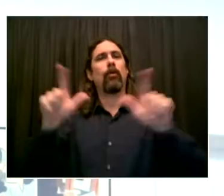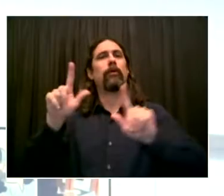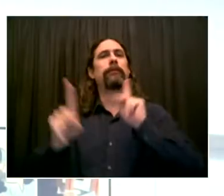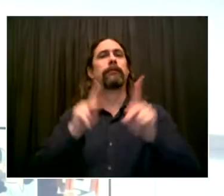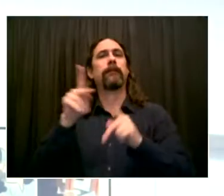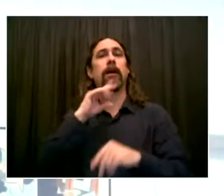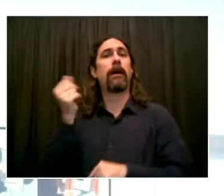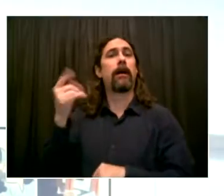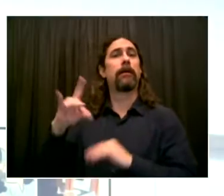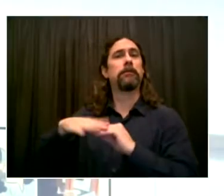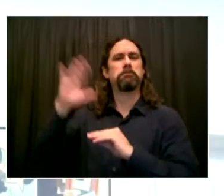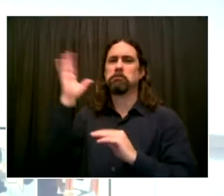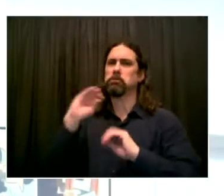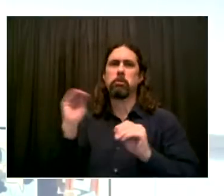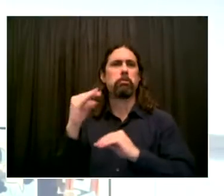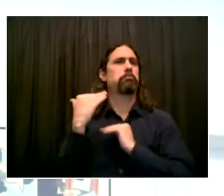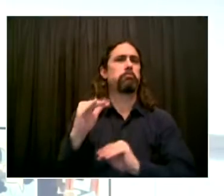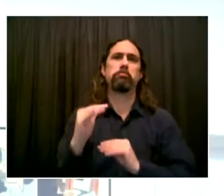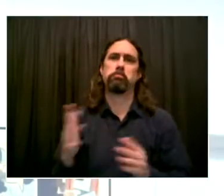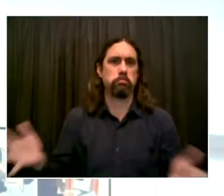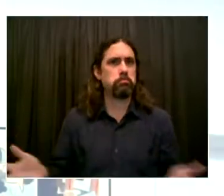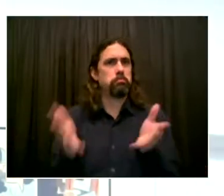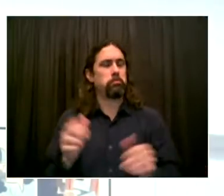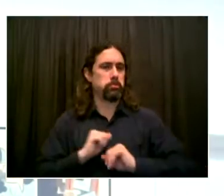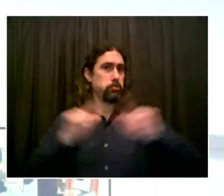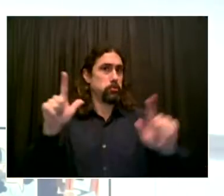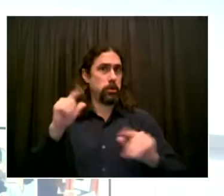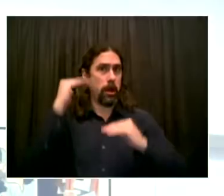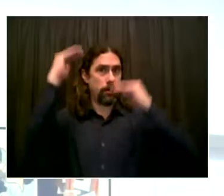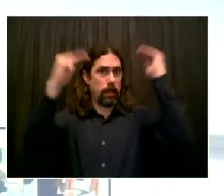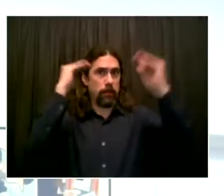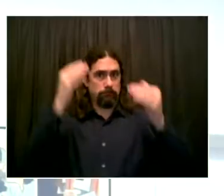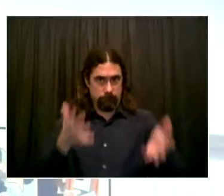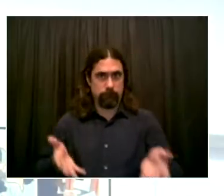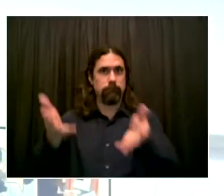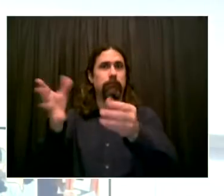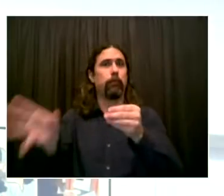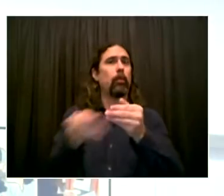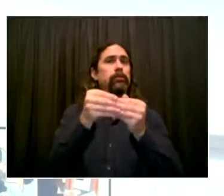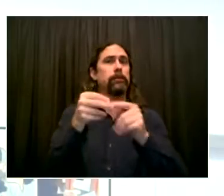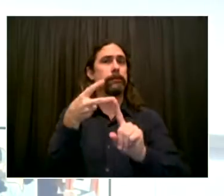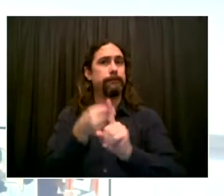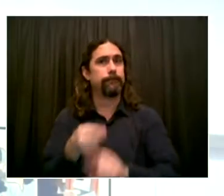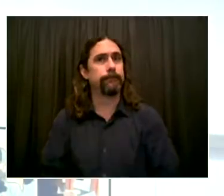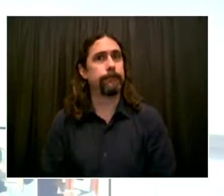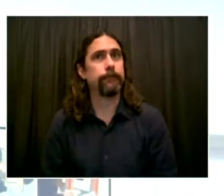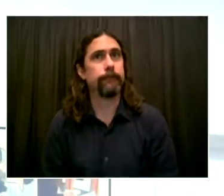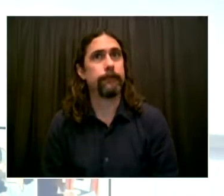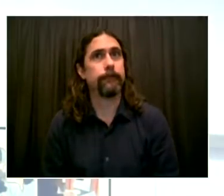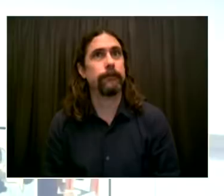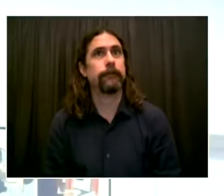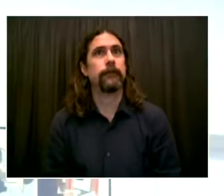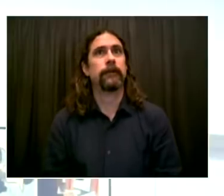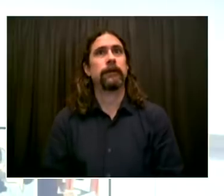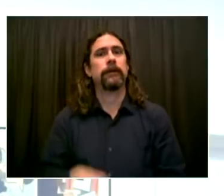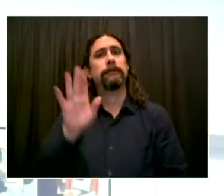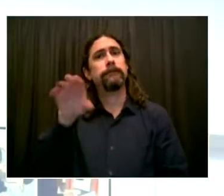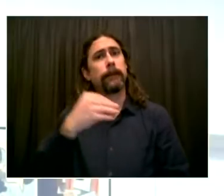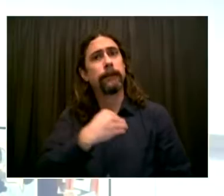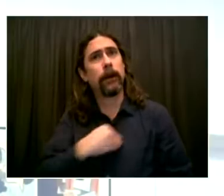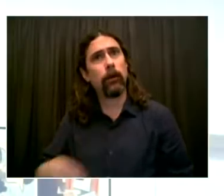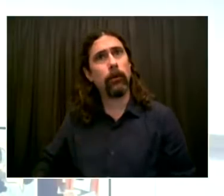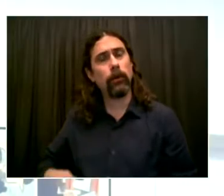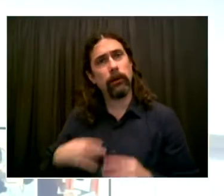looks like at your destination and plan accordingly. Mr. Mayor, it's been another challenging year, and New Yorkers deserve a